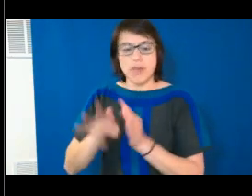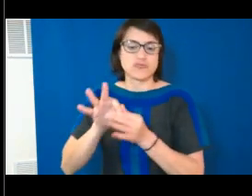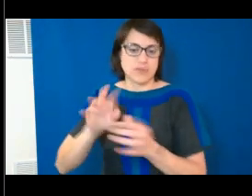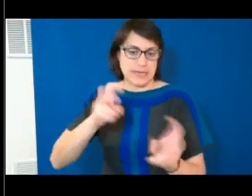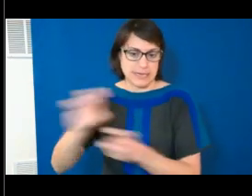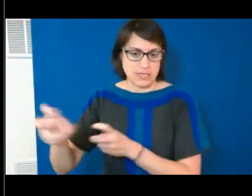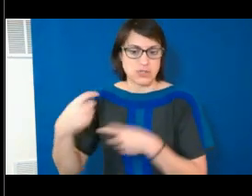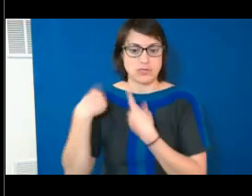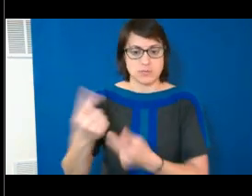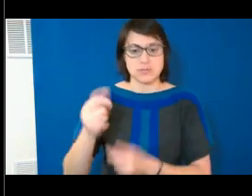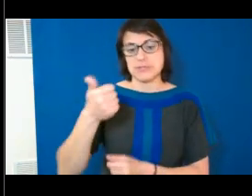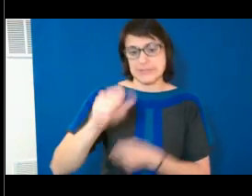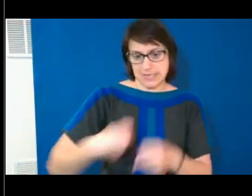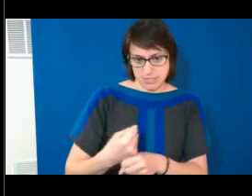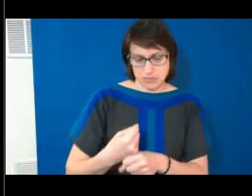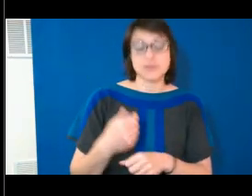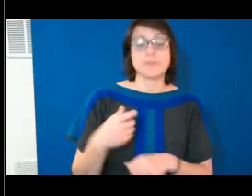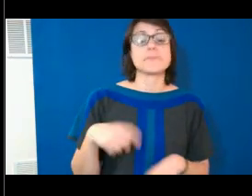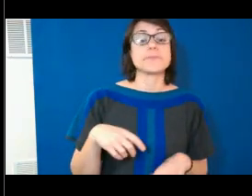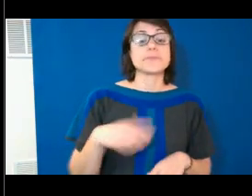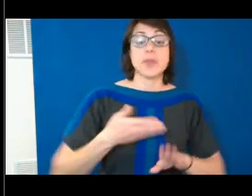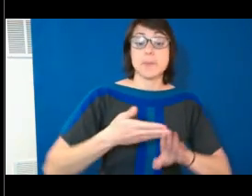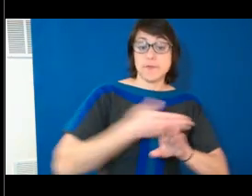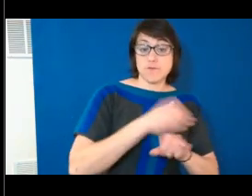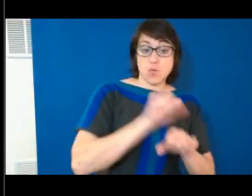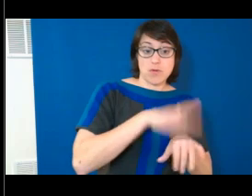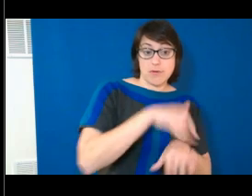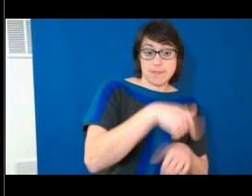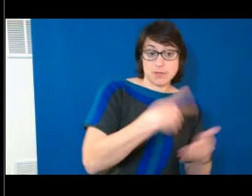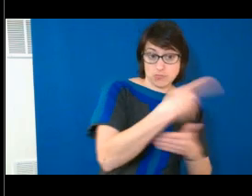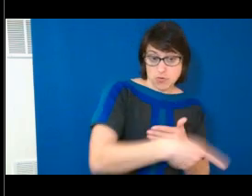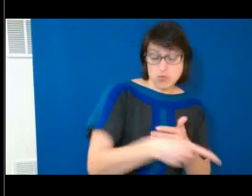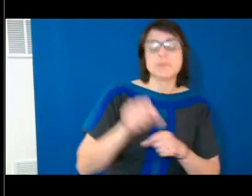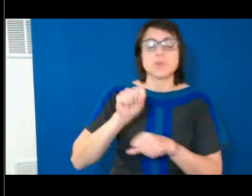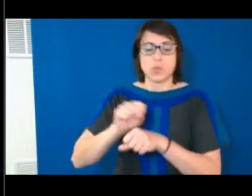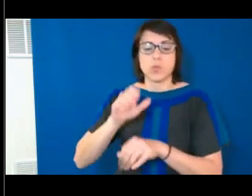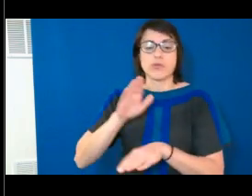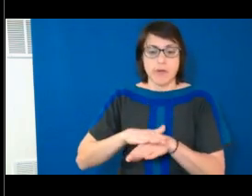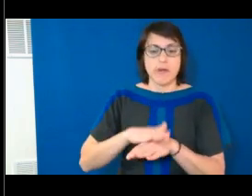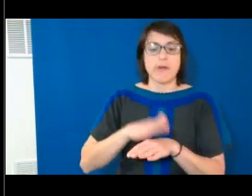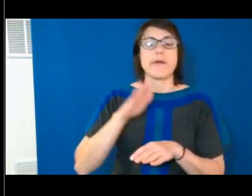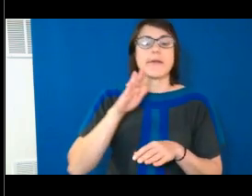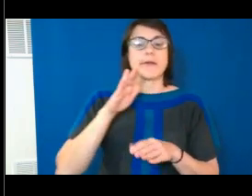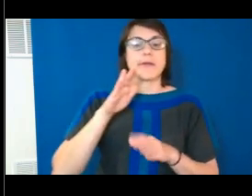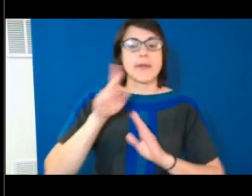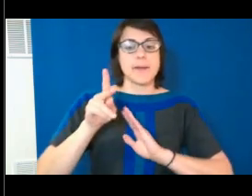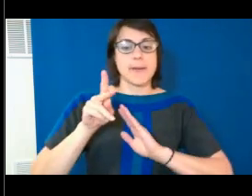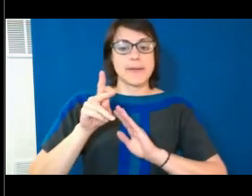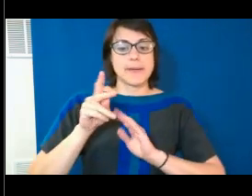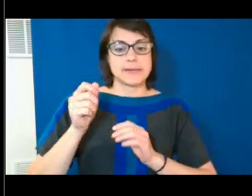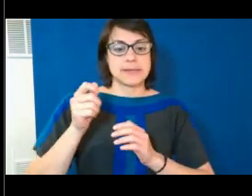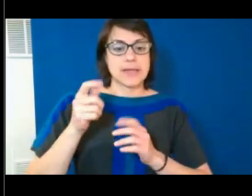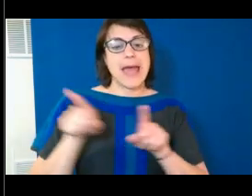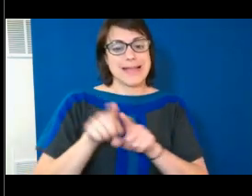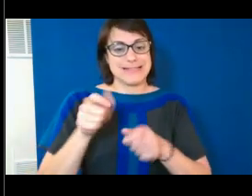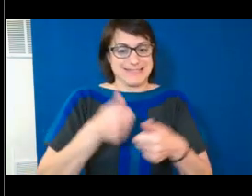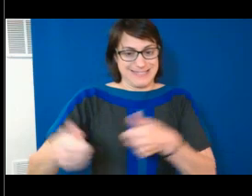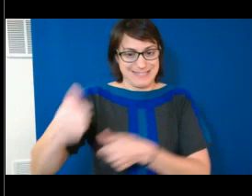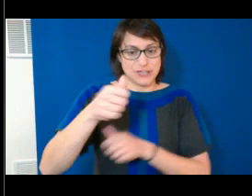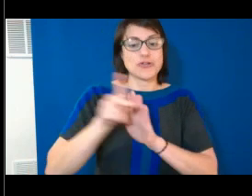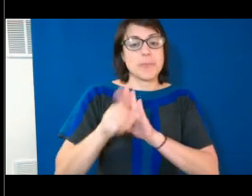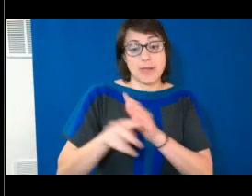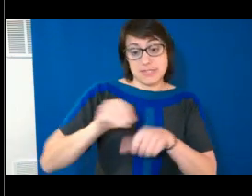Before working with the Marine Debris Program, Mary Lee worked on policy and congressional affairs as a senior policy advisor at the National Ocean Service